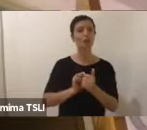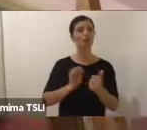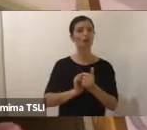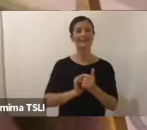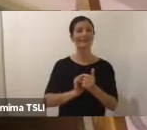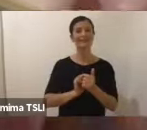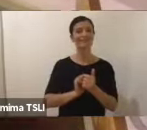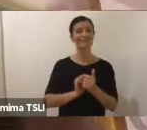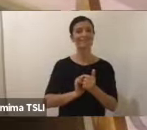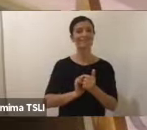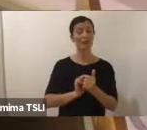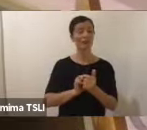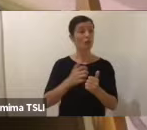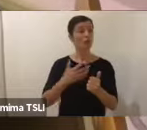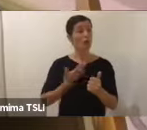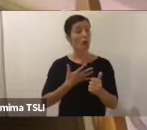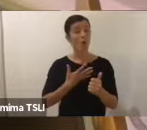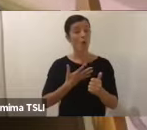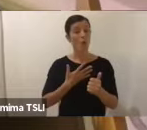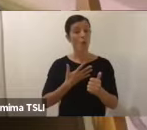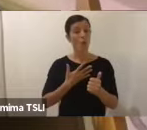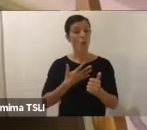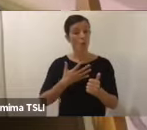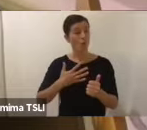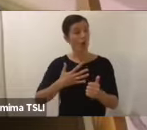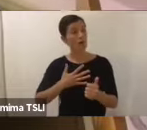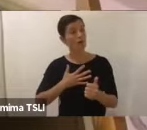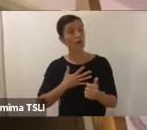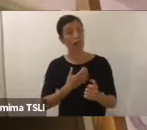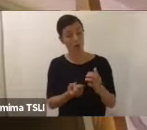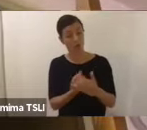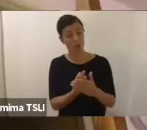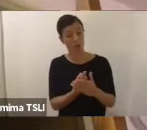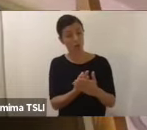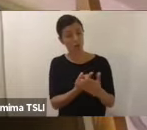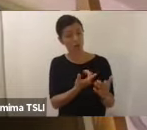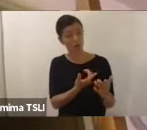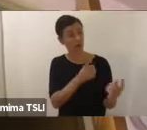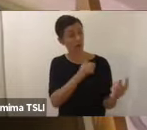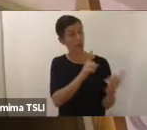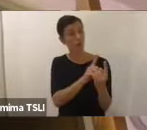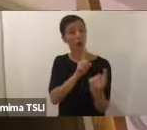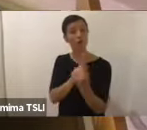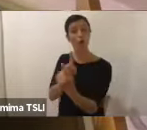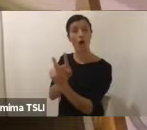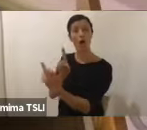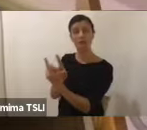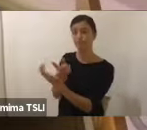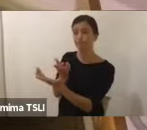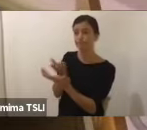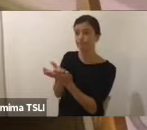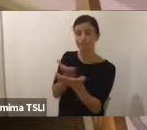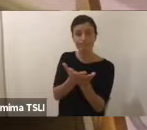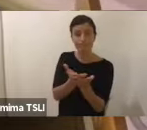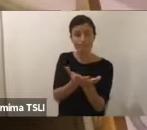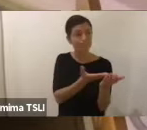to discuss with many of you i'd be very happy to um have one-to-one discussions conversations and i really like your idea about